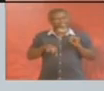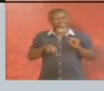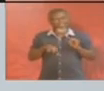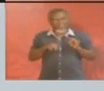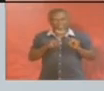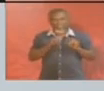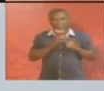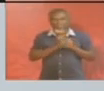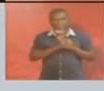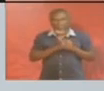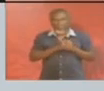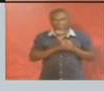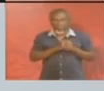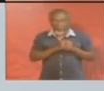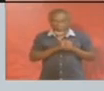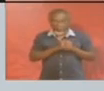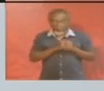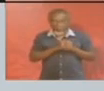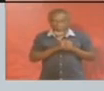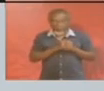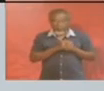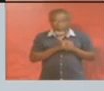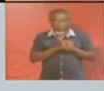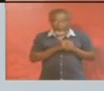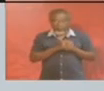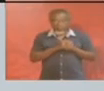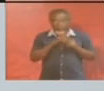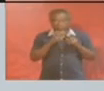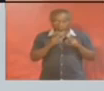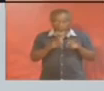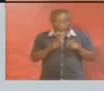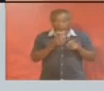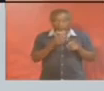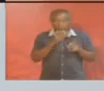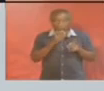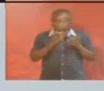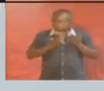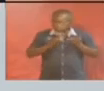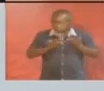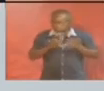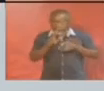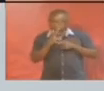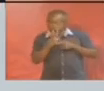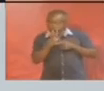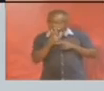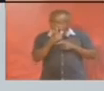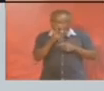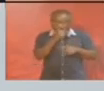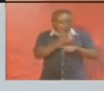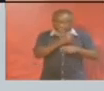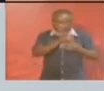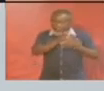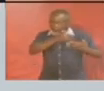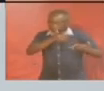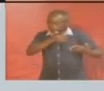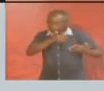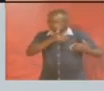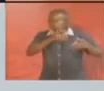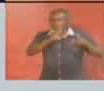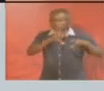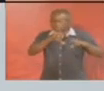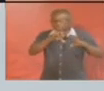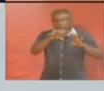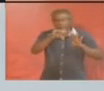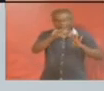days before anybody, regardless if it's the Prime Minister, the person who